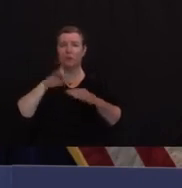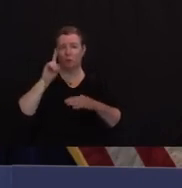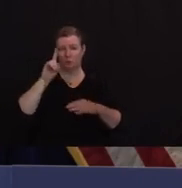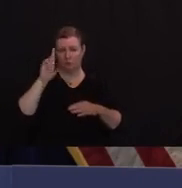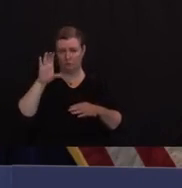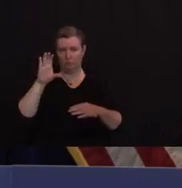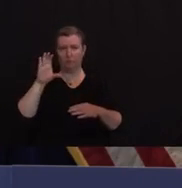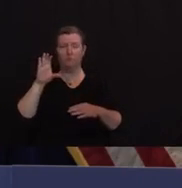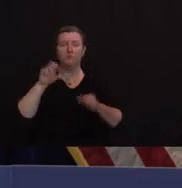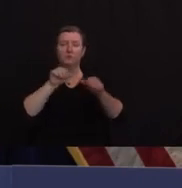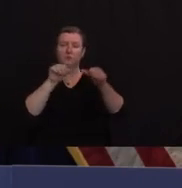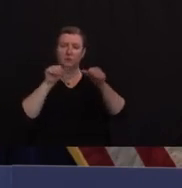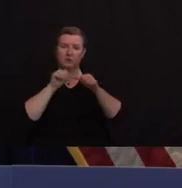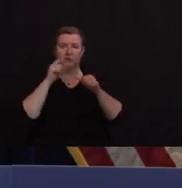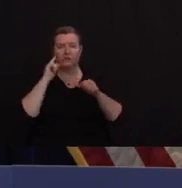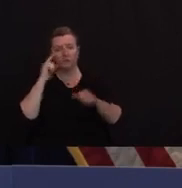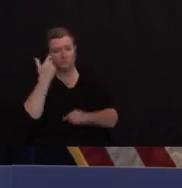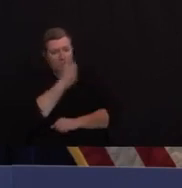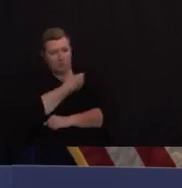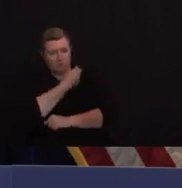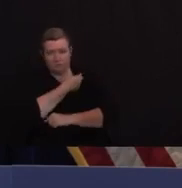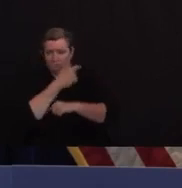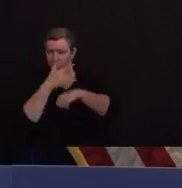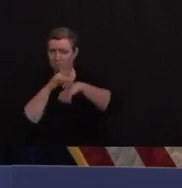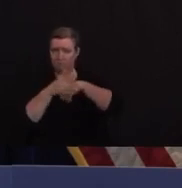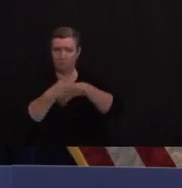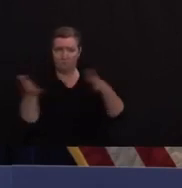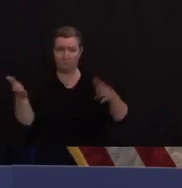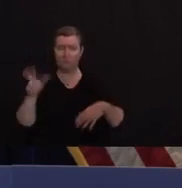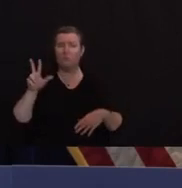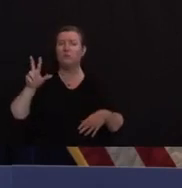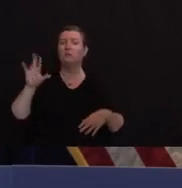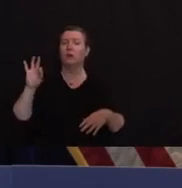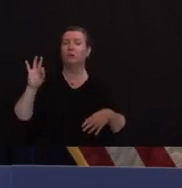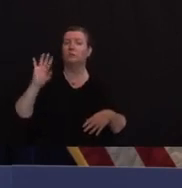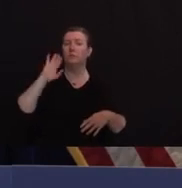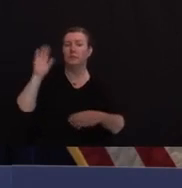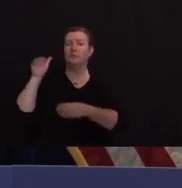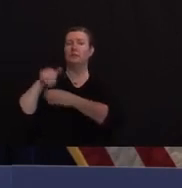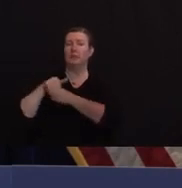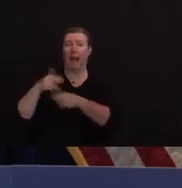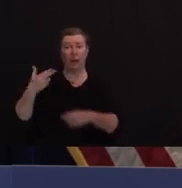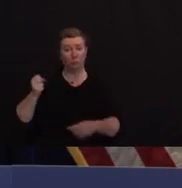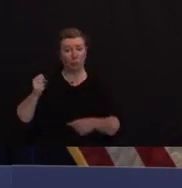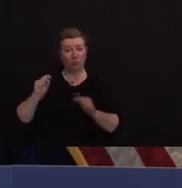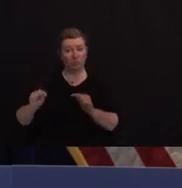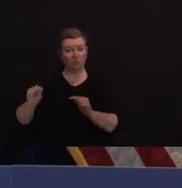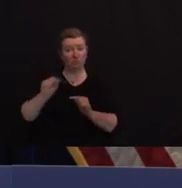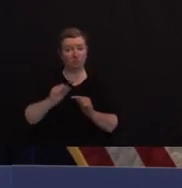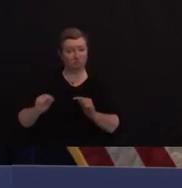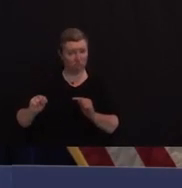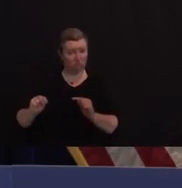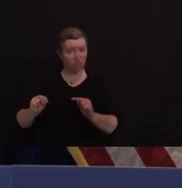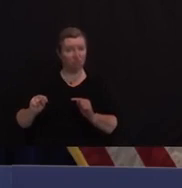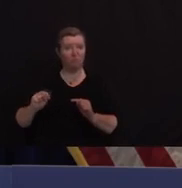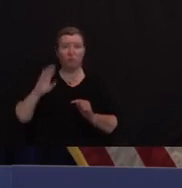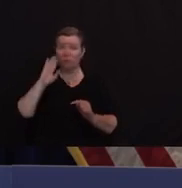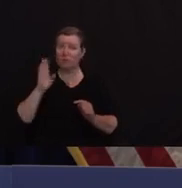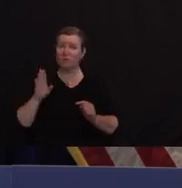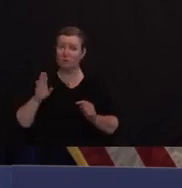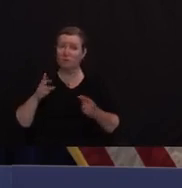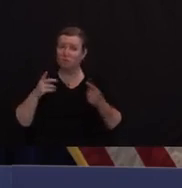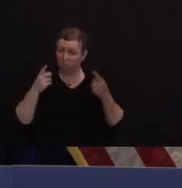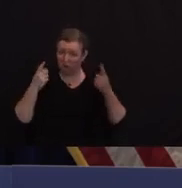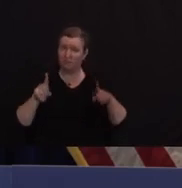high schools. This cooperation is repeated in every municipality we are in. Vaccination is the